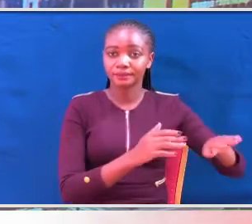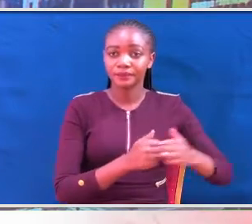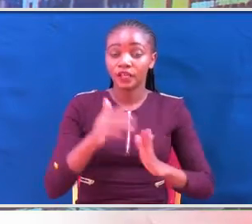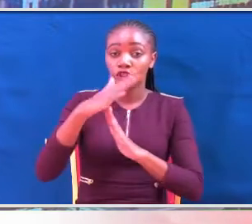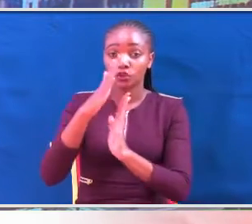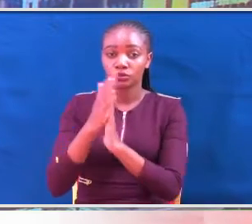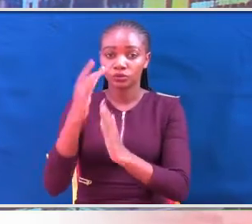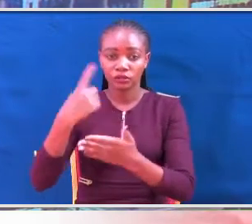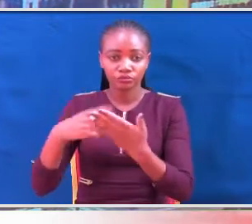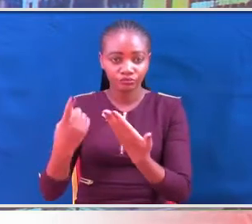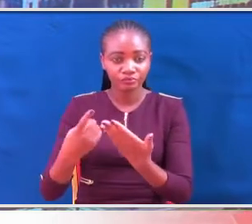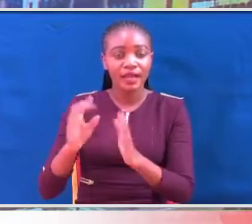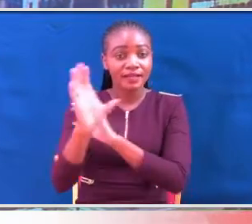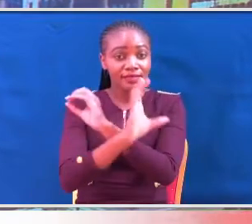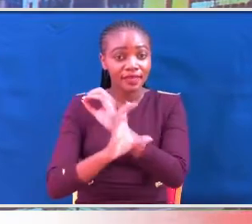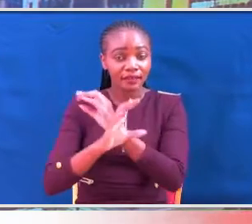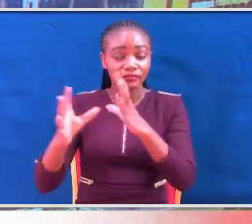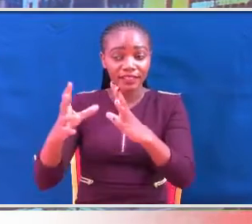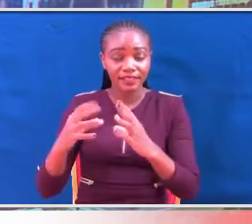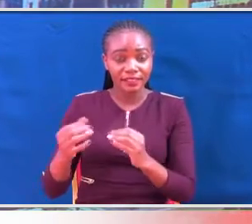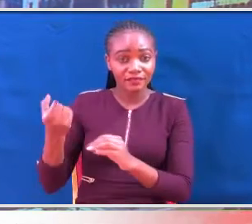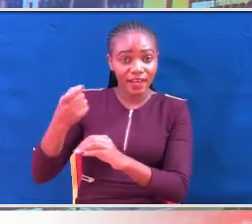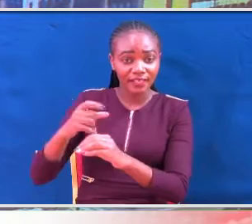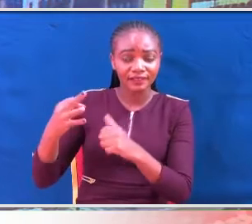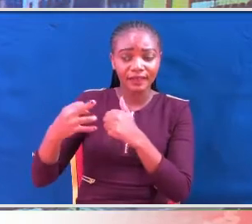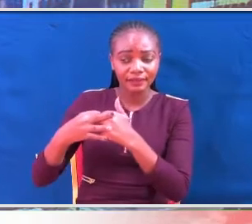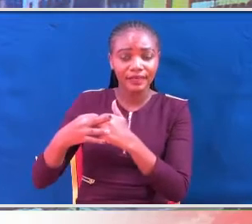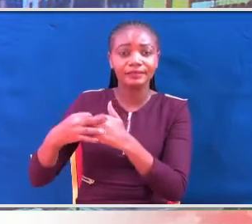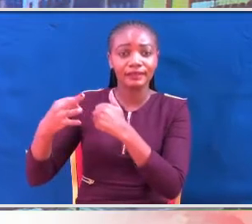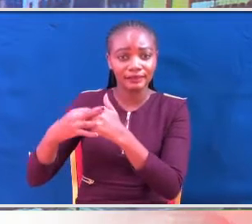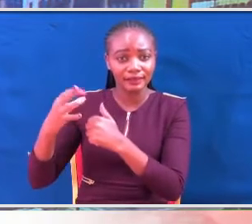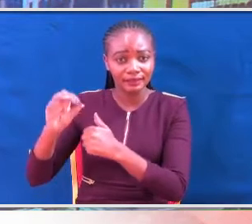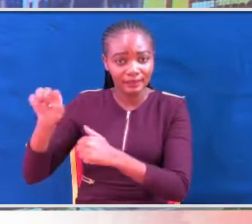Top story tonight, and the country has received an additional